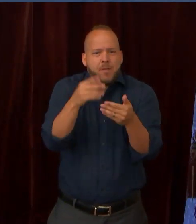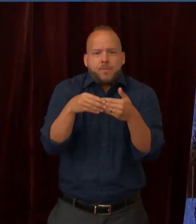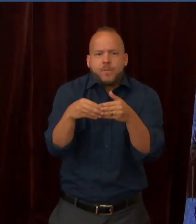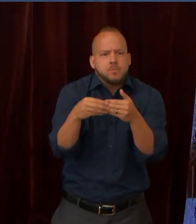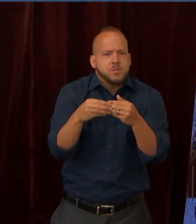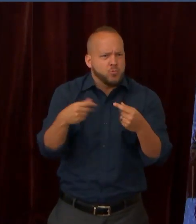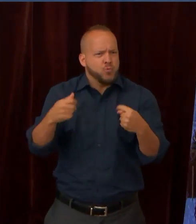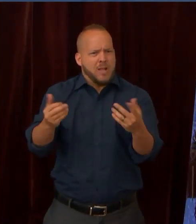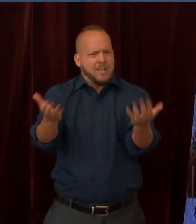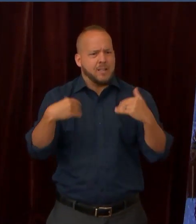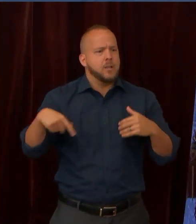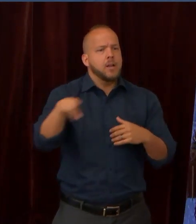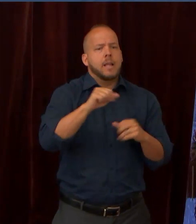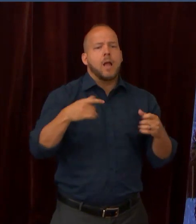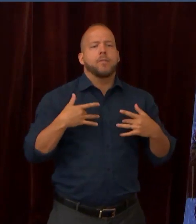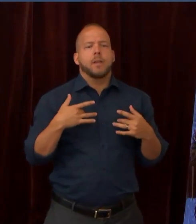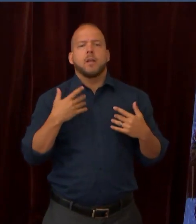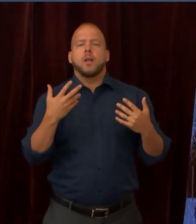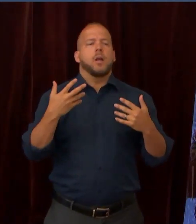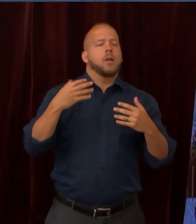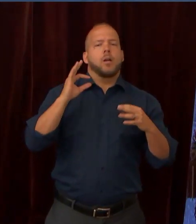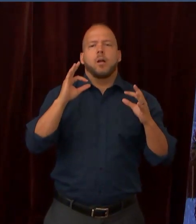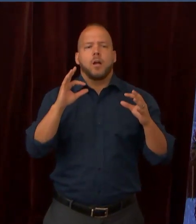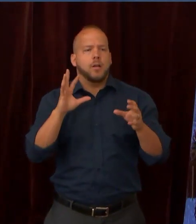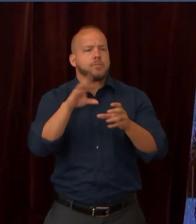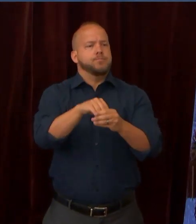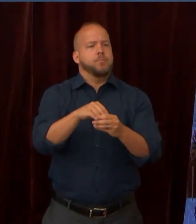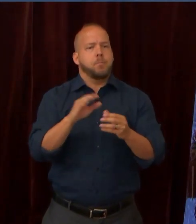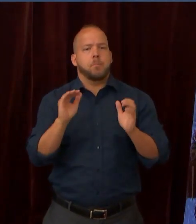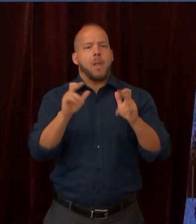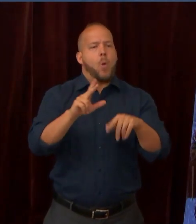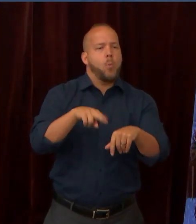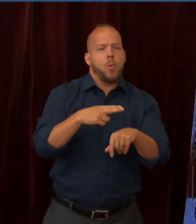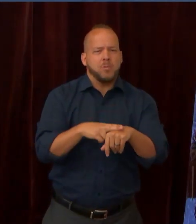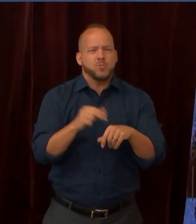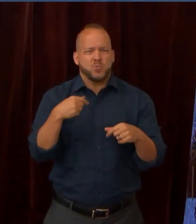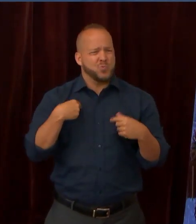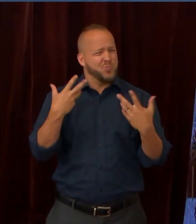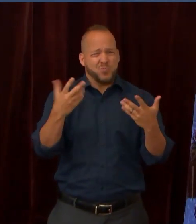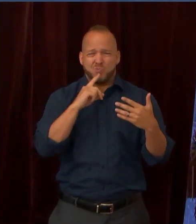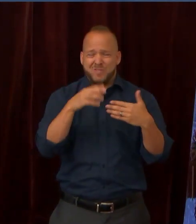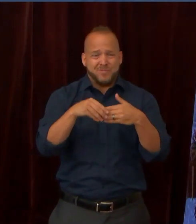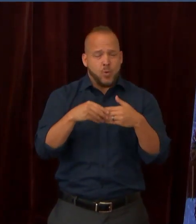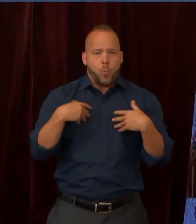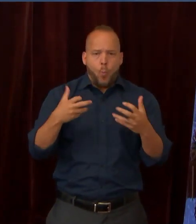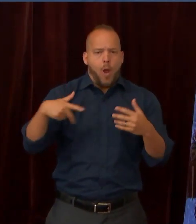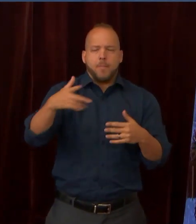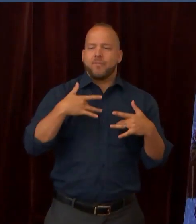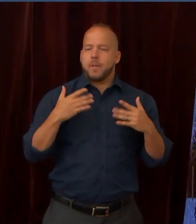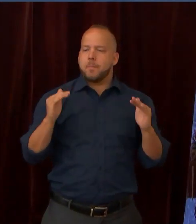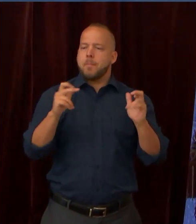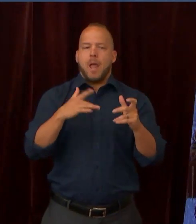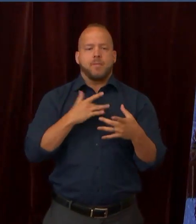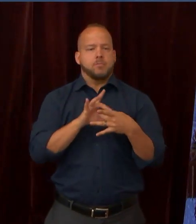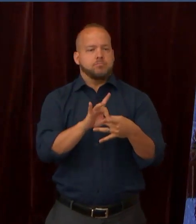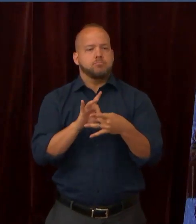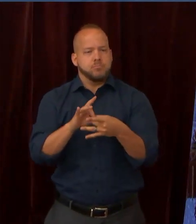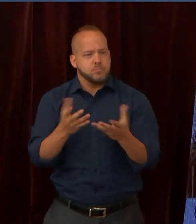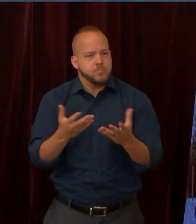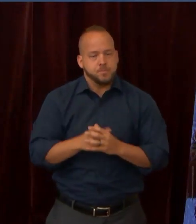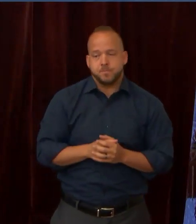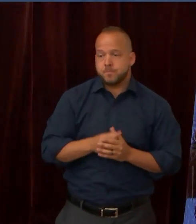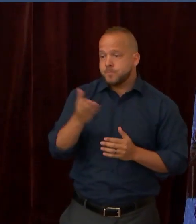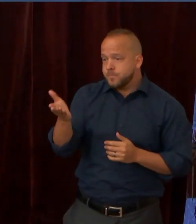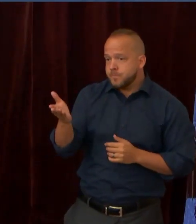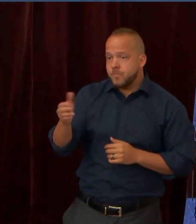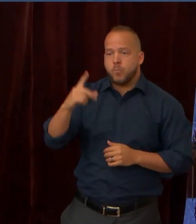Jim, we go to you. Thank you. Governor, some counties have been in phase 2 for several weeks now, while others remain